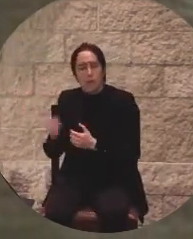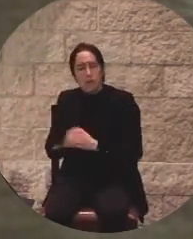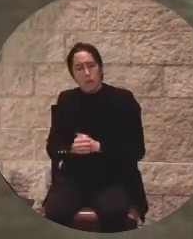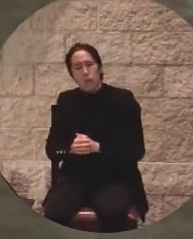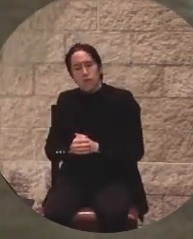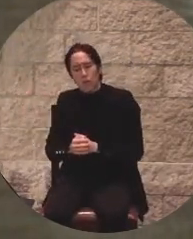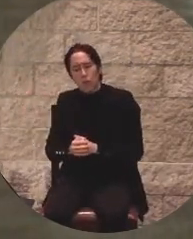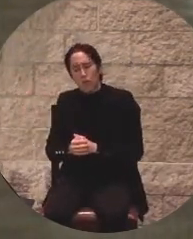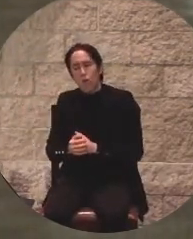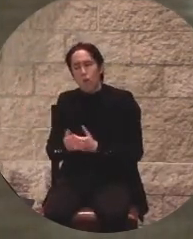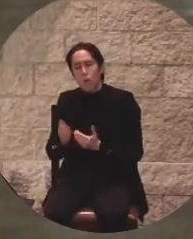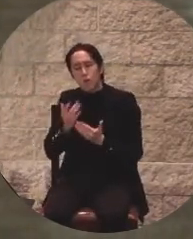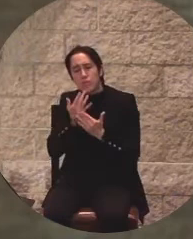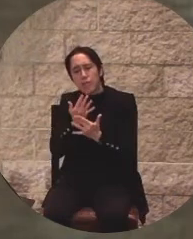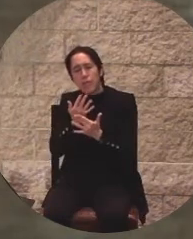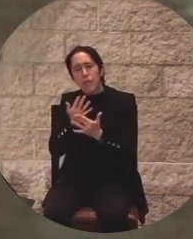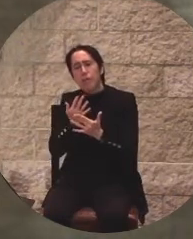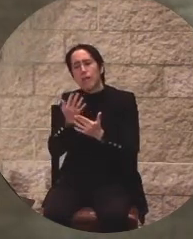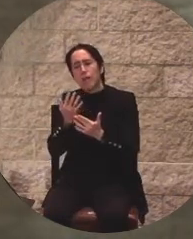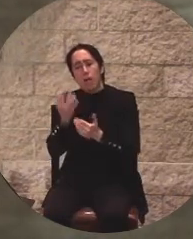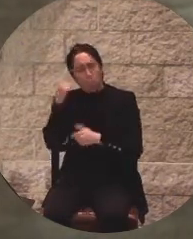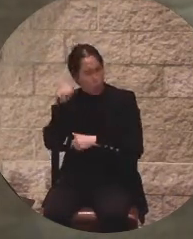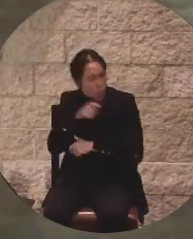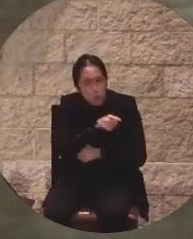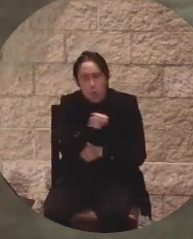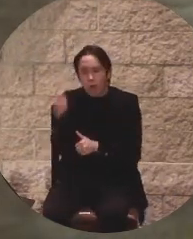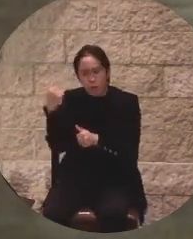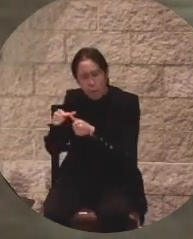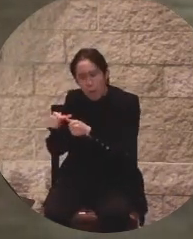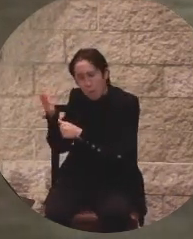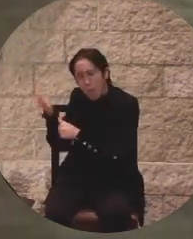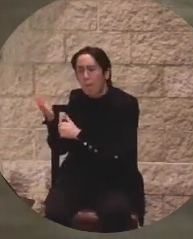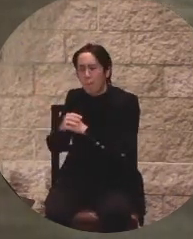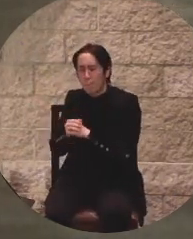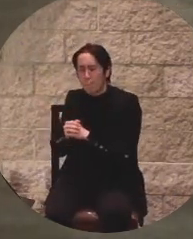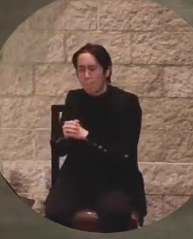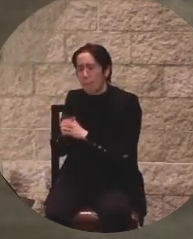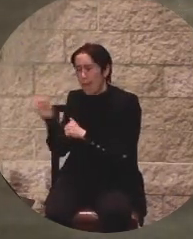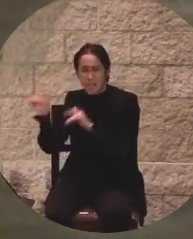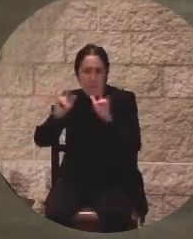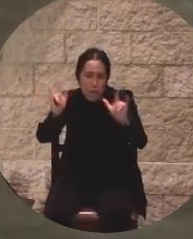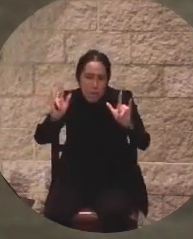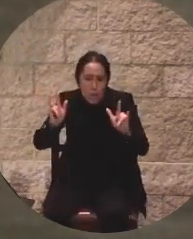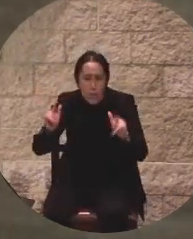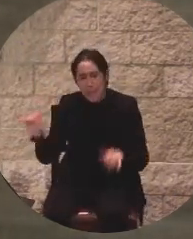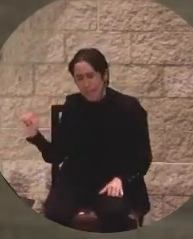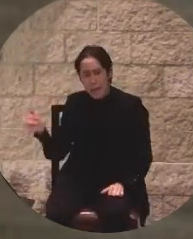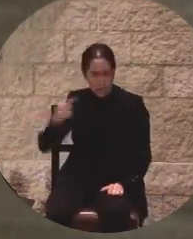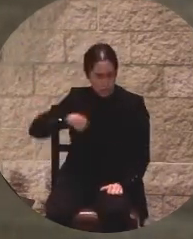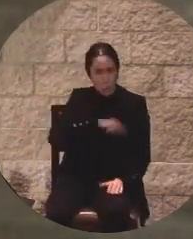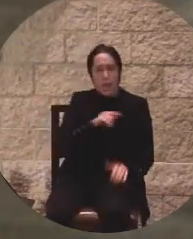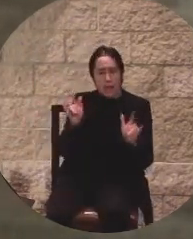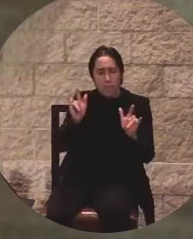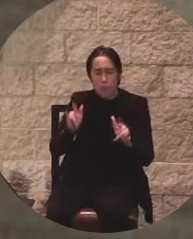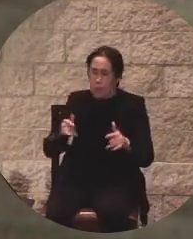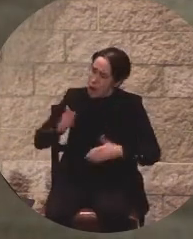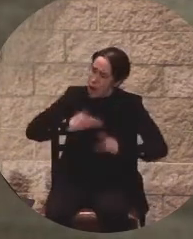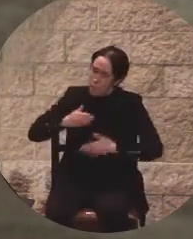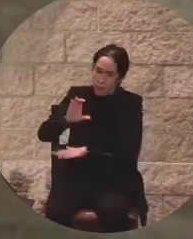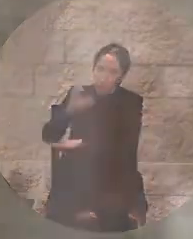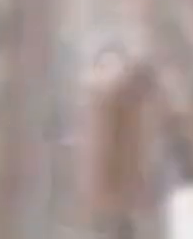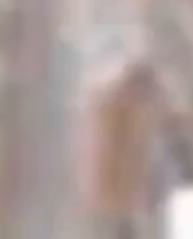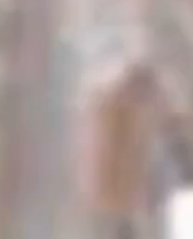Merry Christmas and know that she loves you as much as we do. Merry, Merry Christmas.